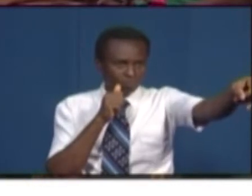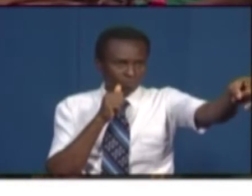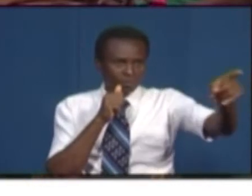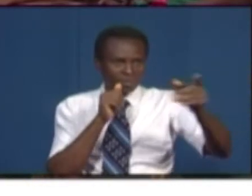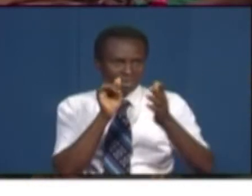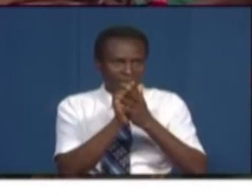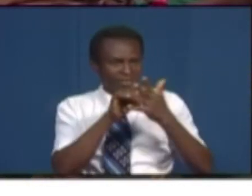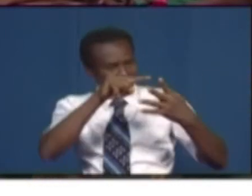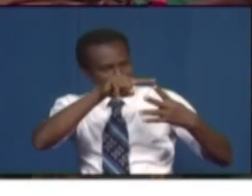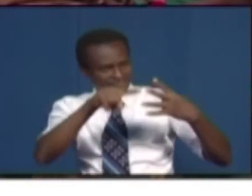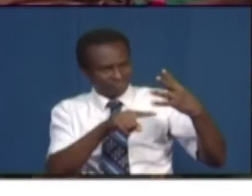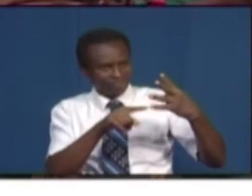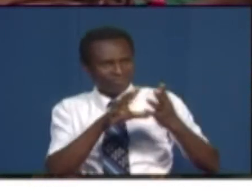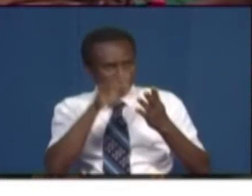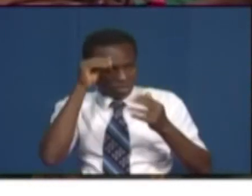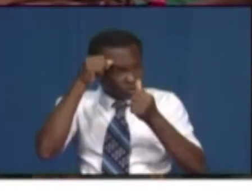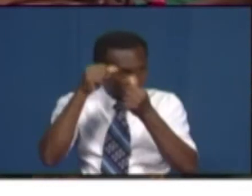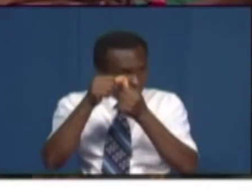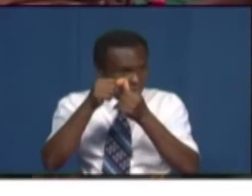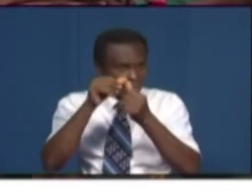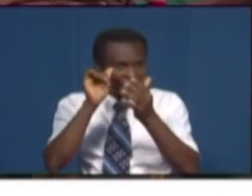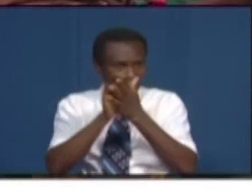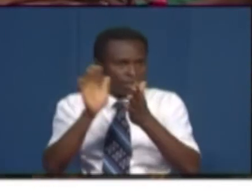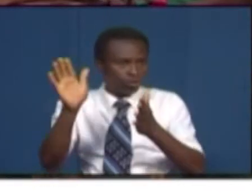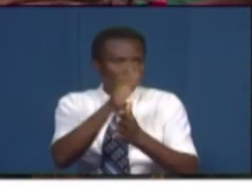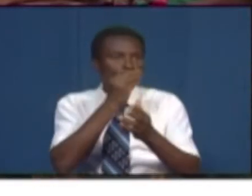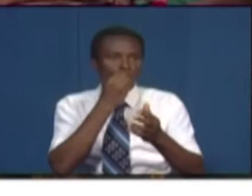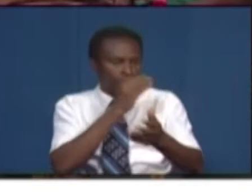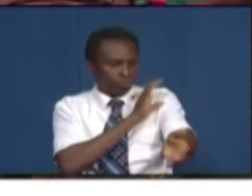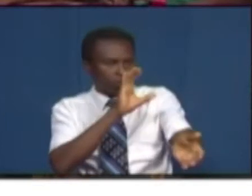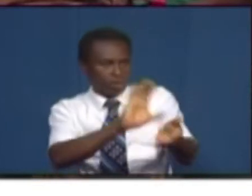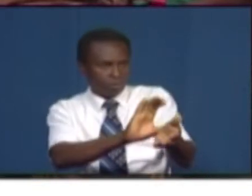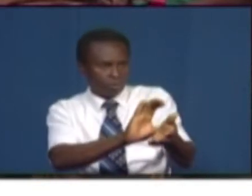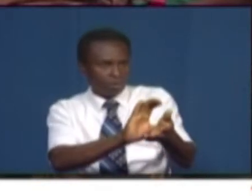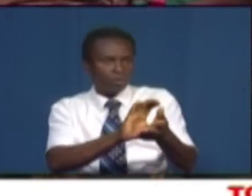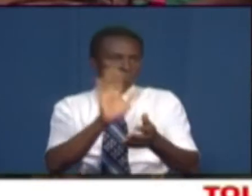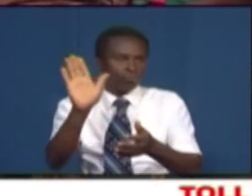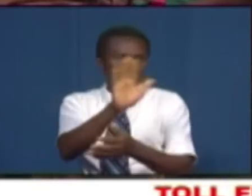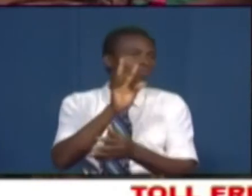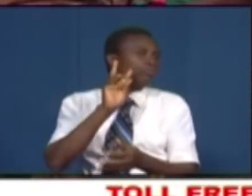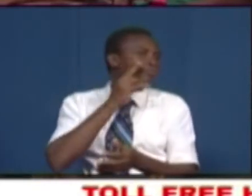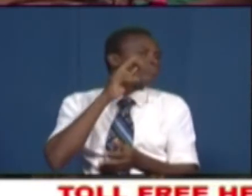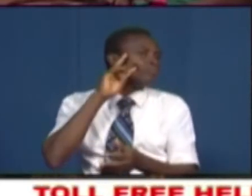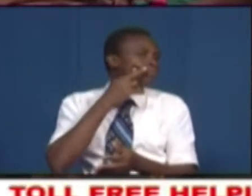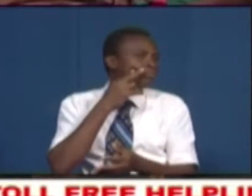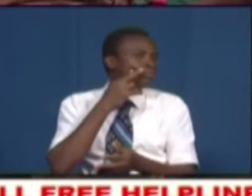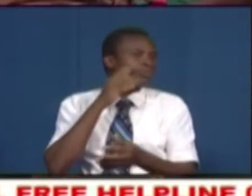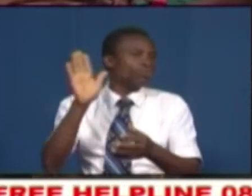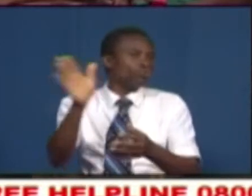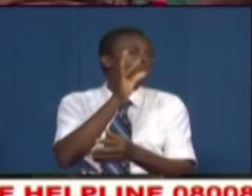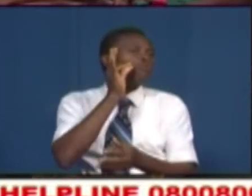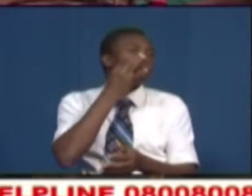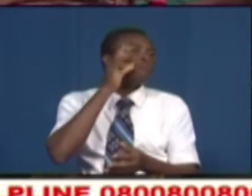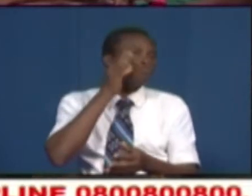four-star diet. And I hope that you remember to take your protein, your carbohydrates, green leafy vegetables and fruits, right? Yes. I got it. Yes.